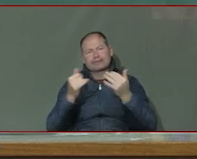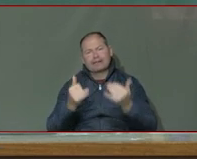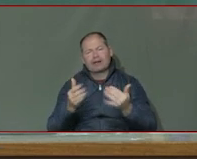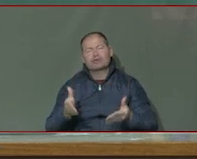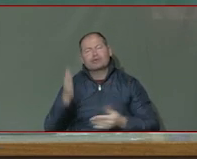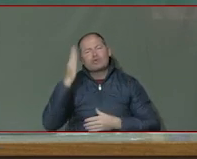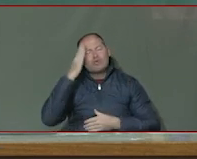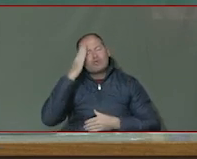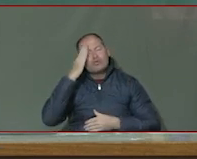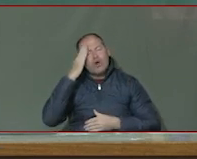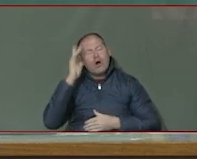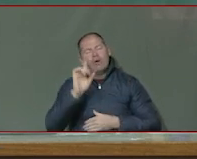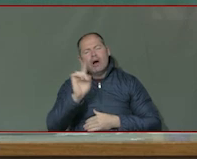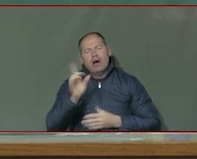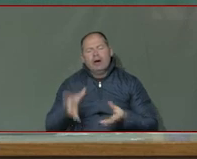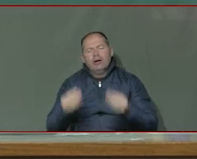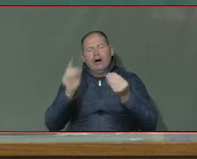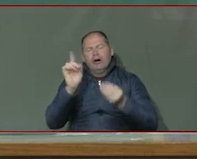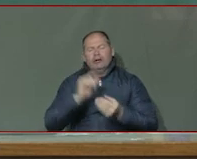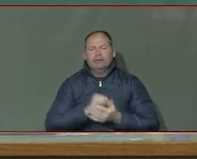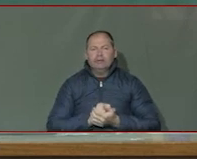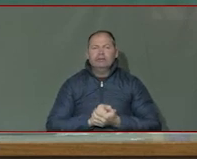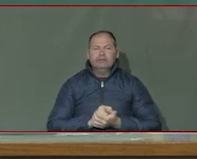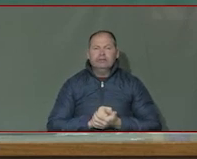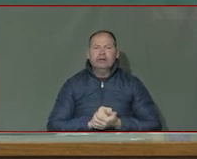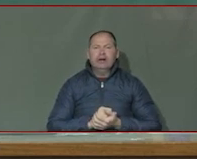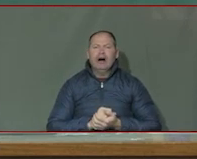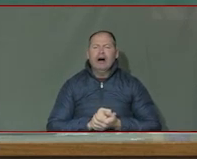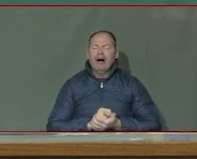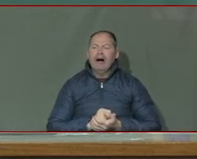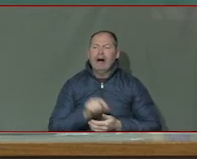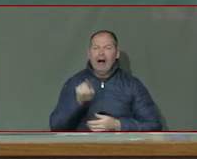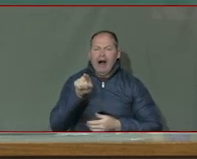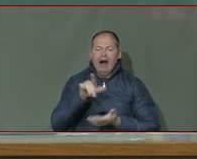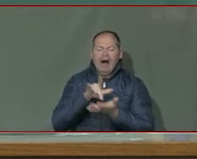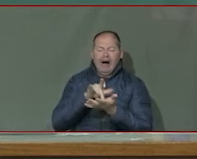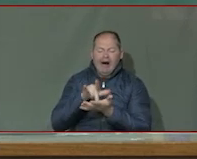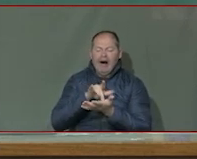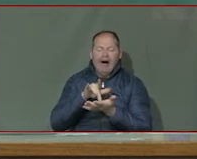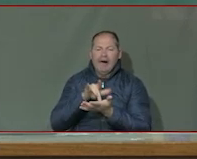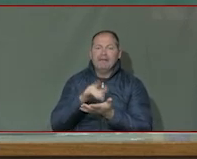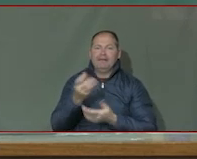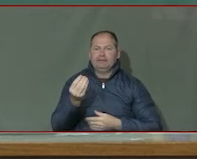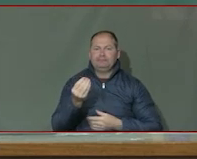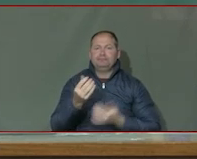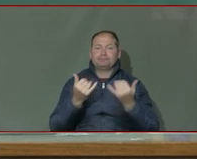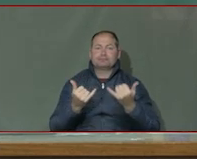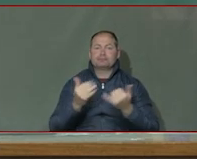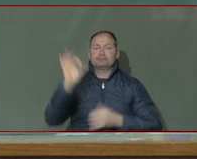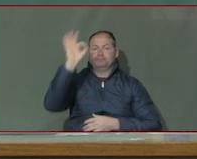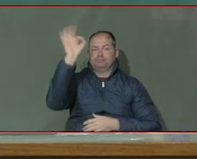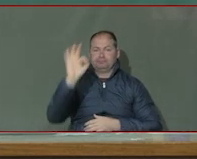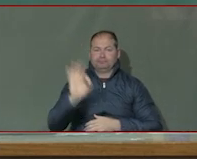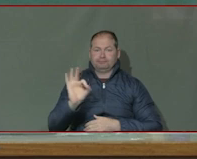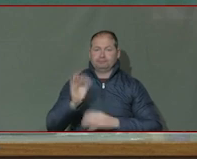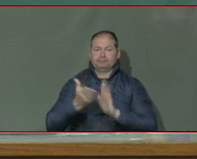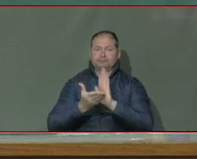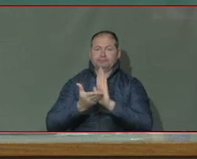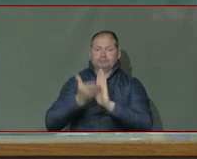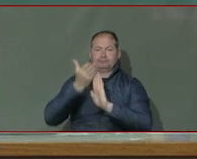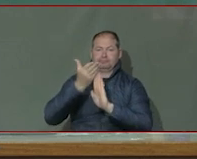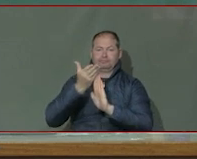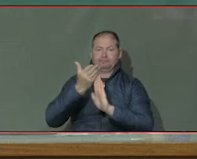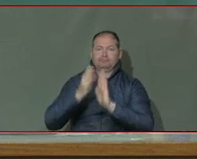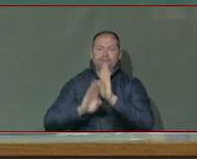give you simple calculations to do on the 7th of May. One of it is percentage increase. Now, all of us